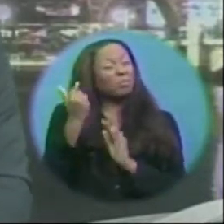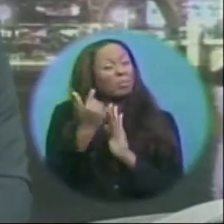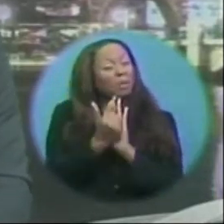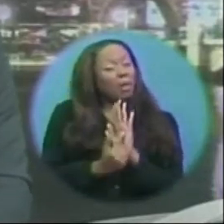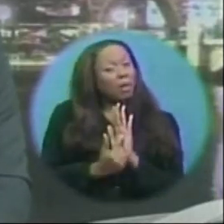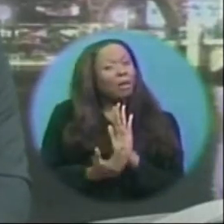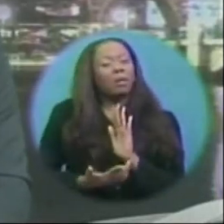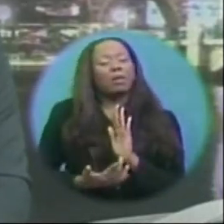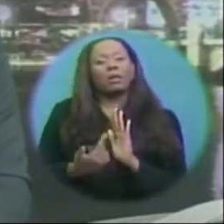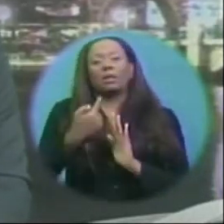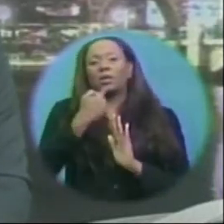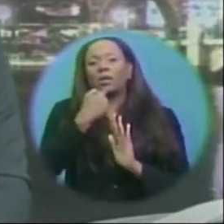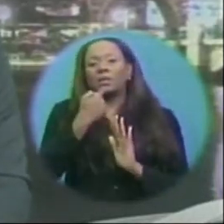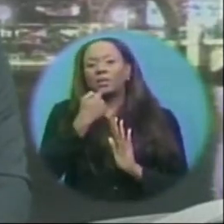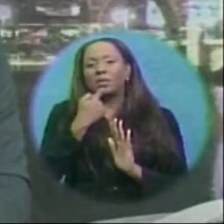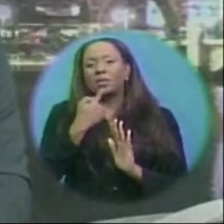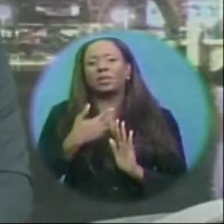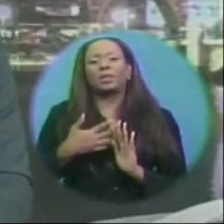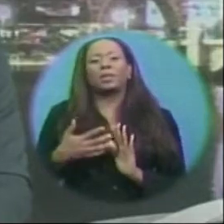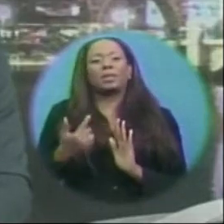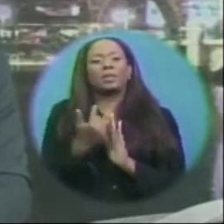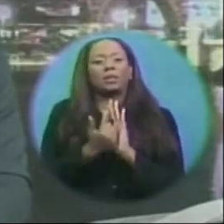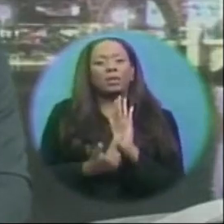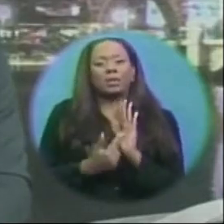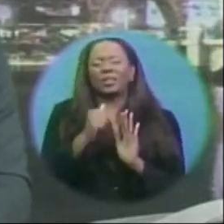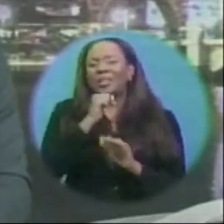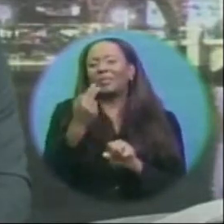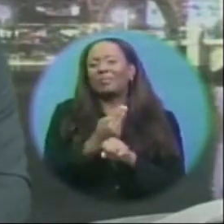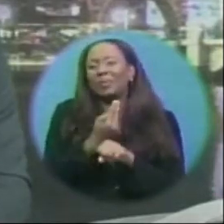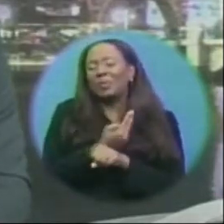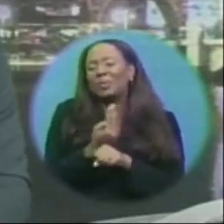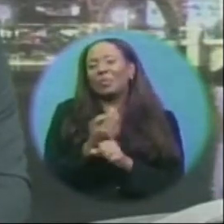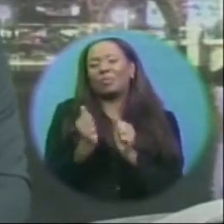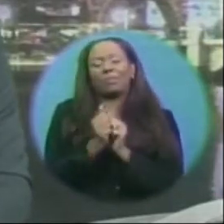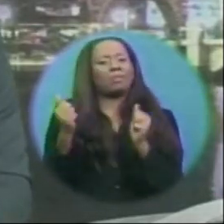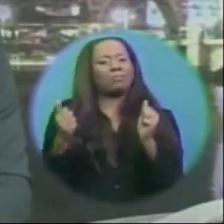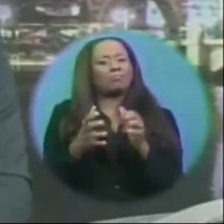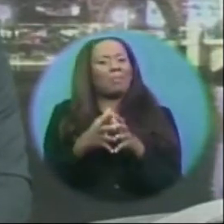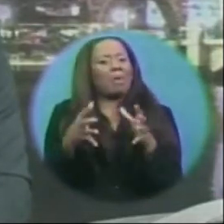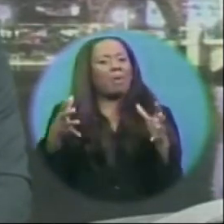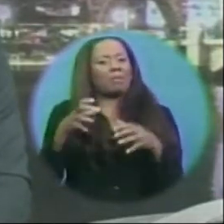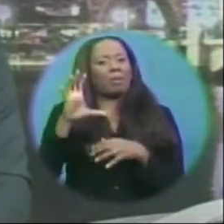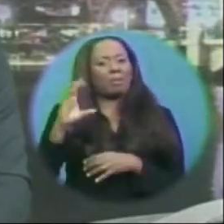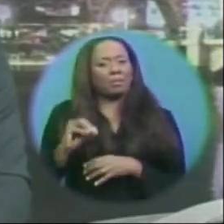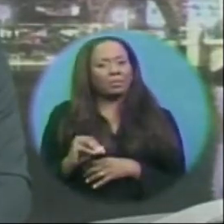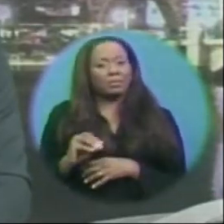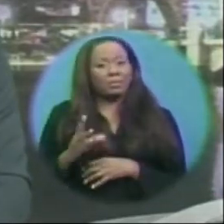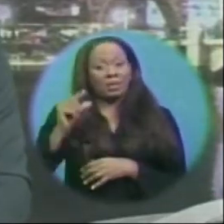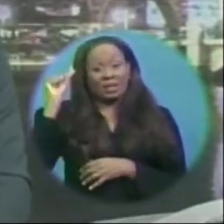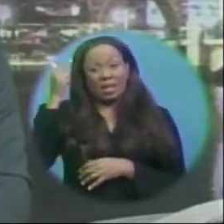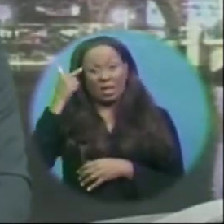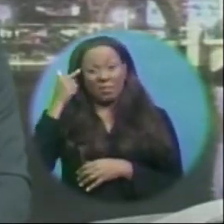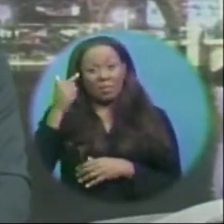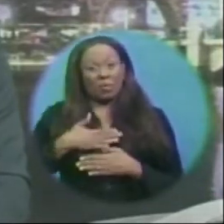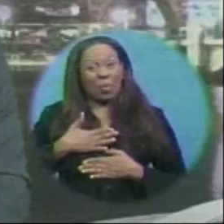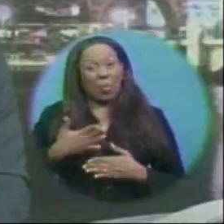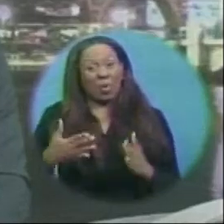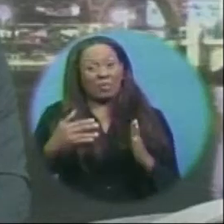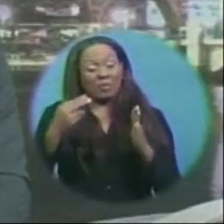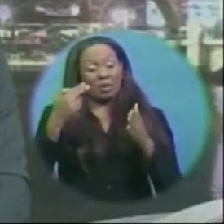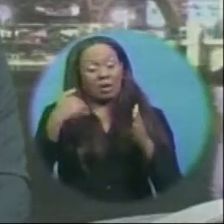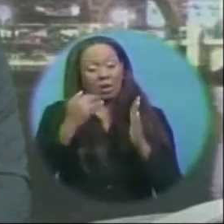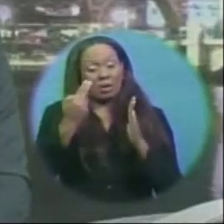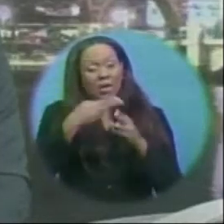says the fiscal incentive legislation is not even used by most companies, and the government was willing to remove it from the